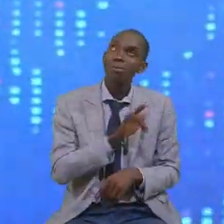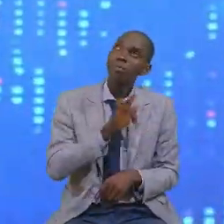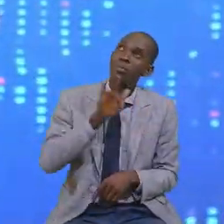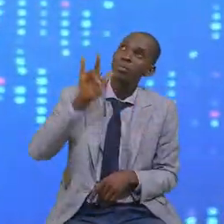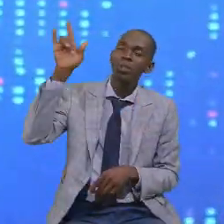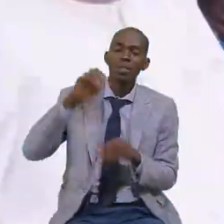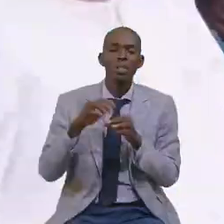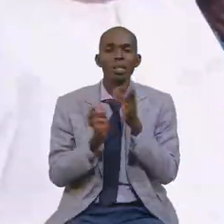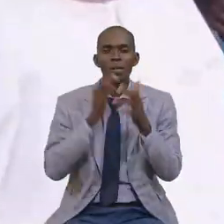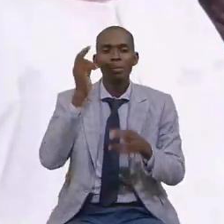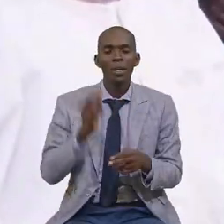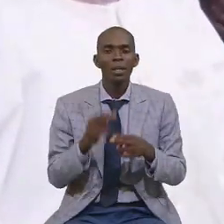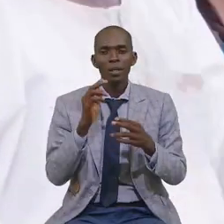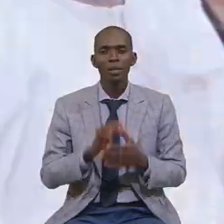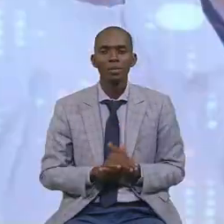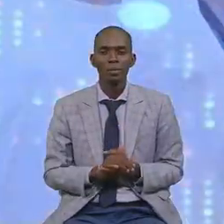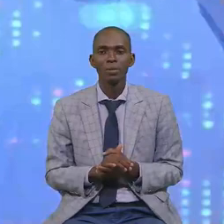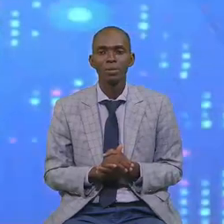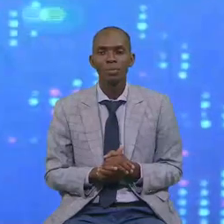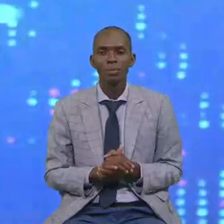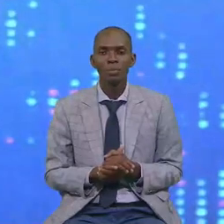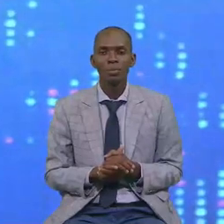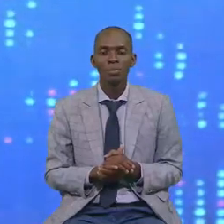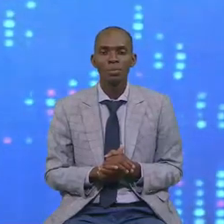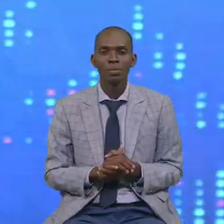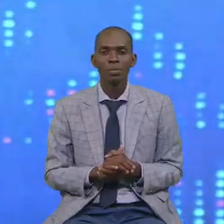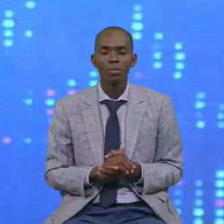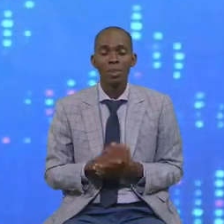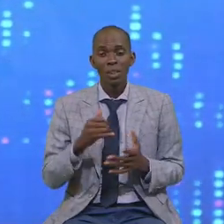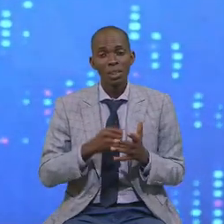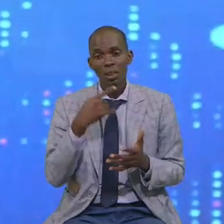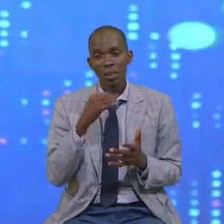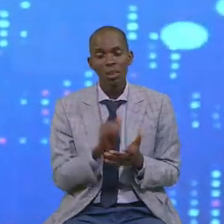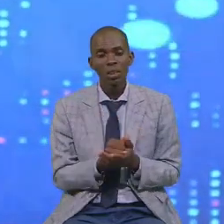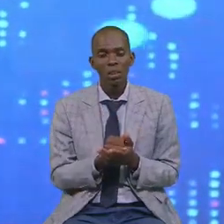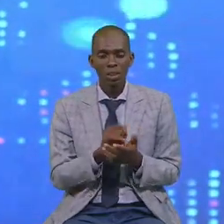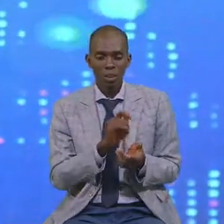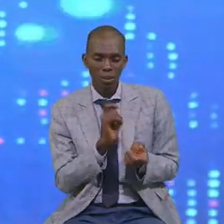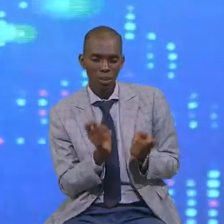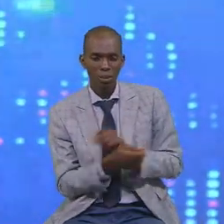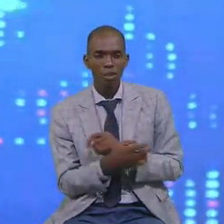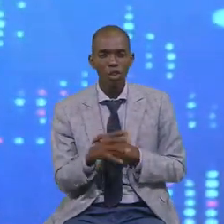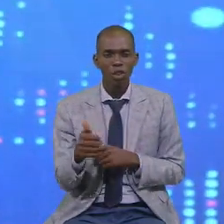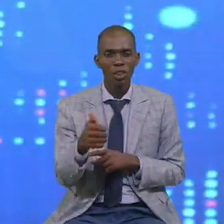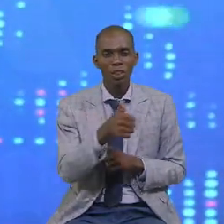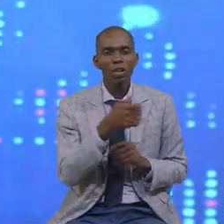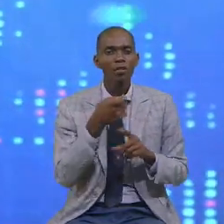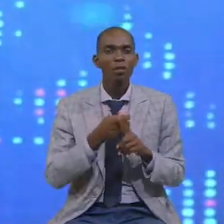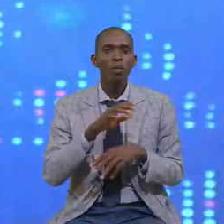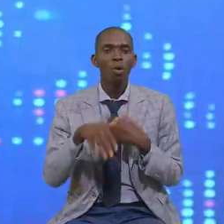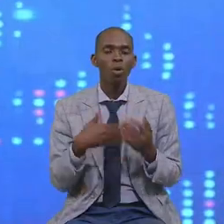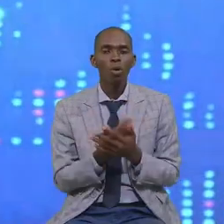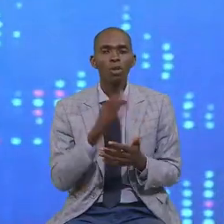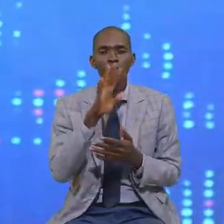Jesus' name. It says, turn yourselves from all your transgressions,